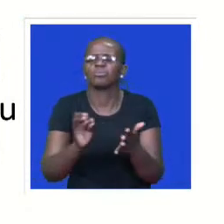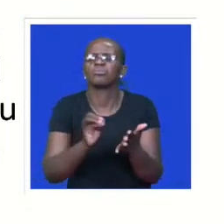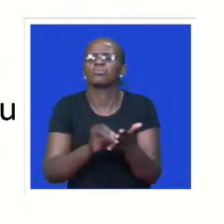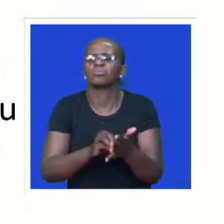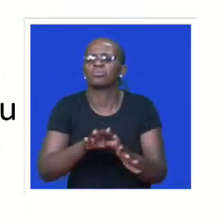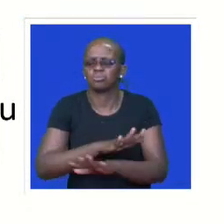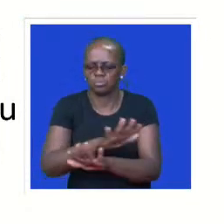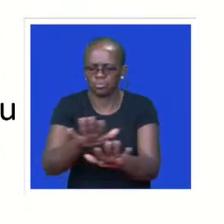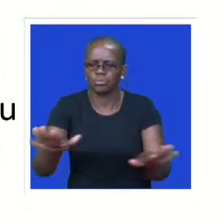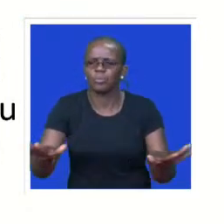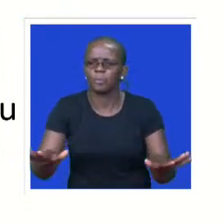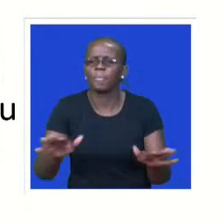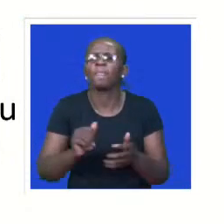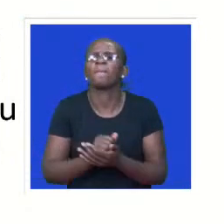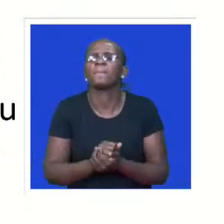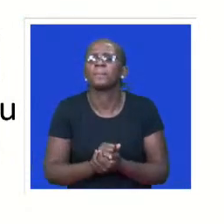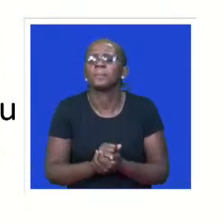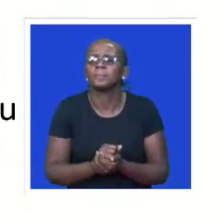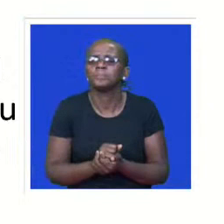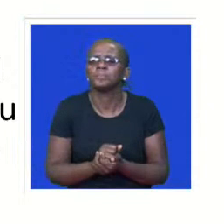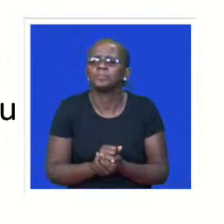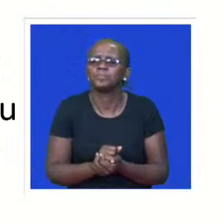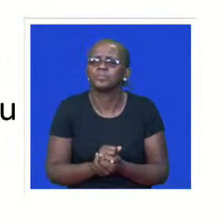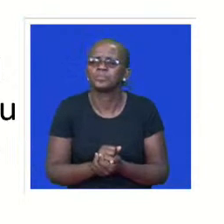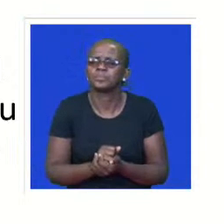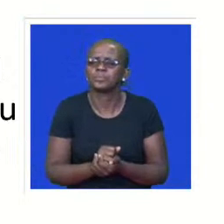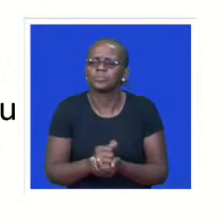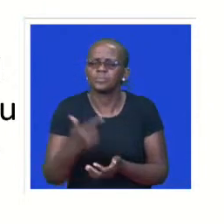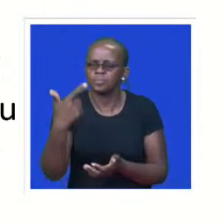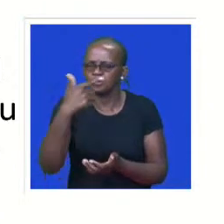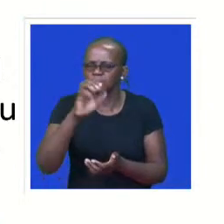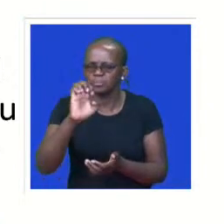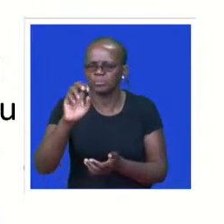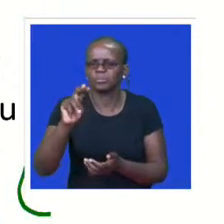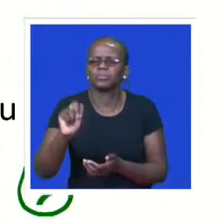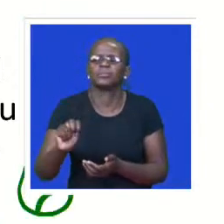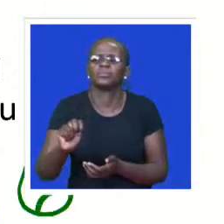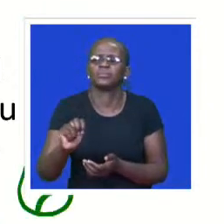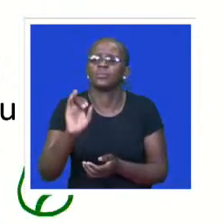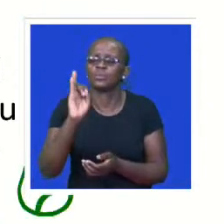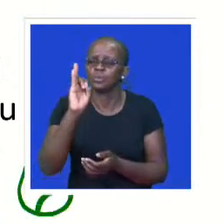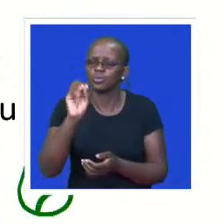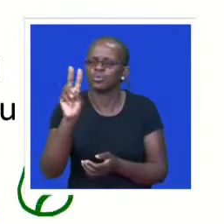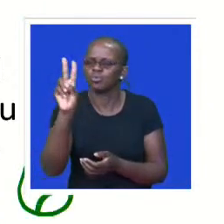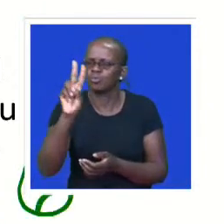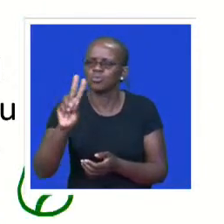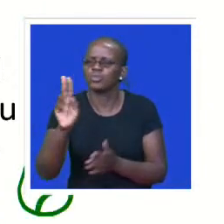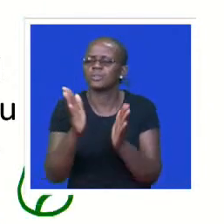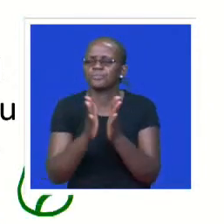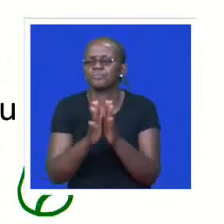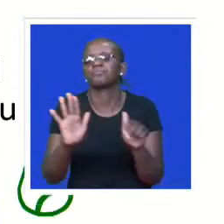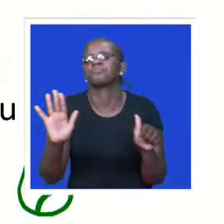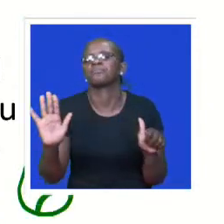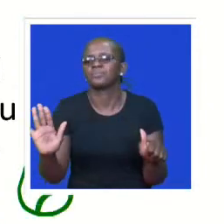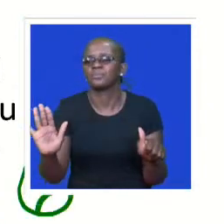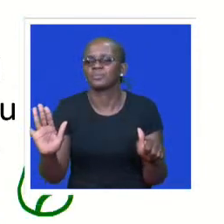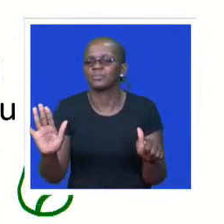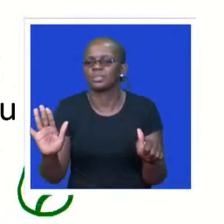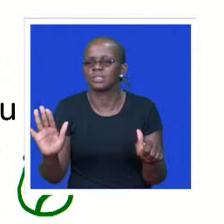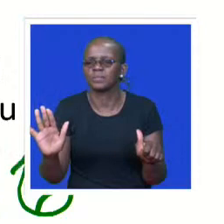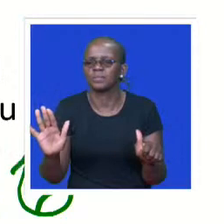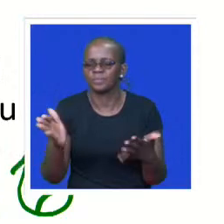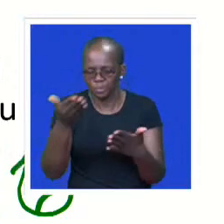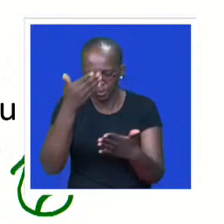that in Genesis 2, verse 16. In the previous lesson, we learned that